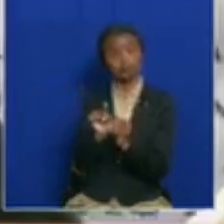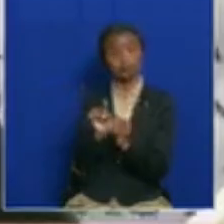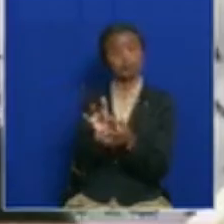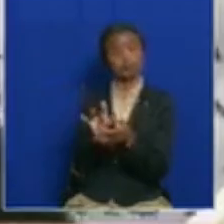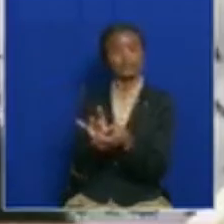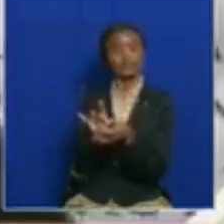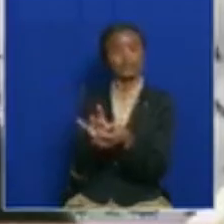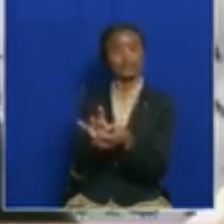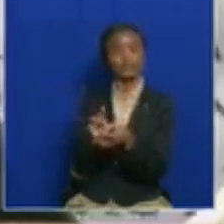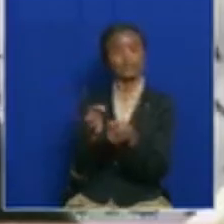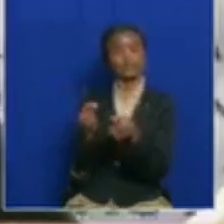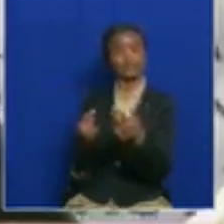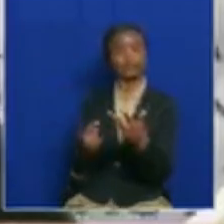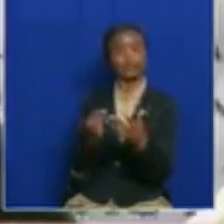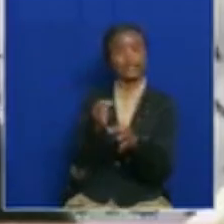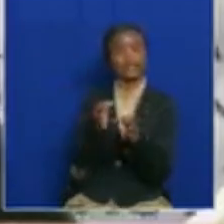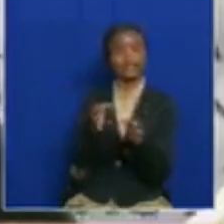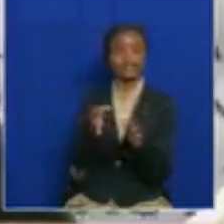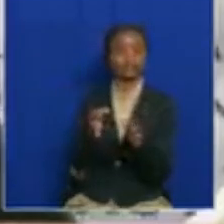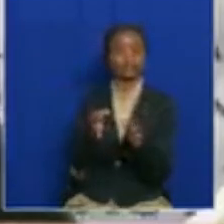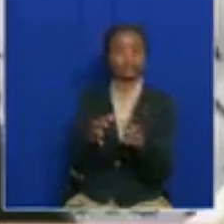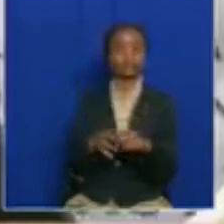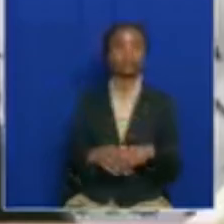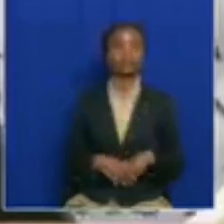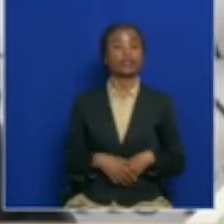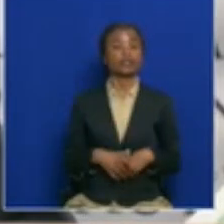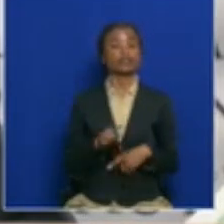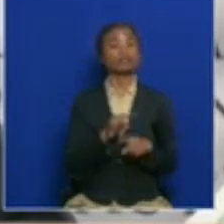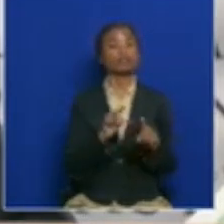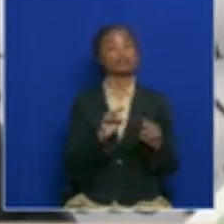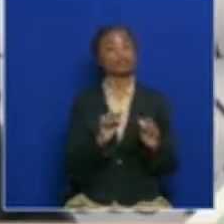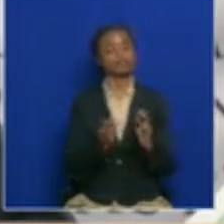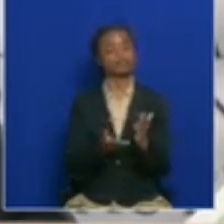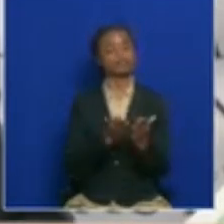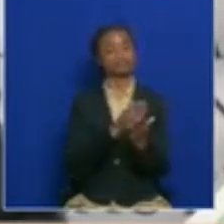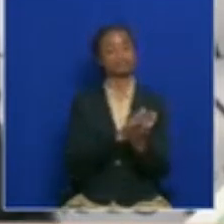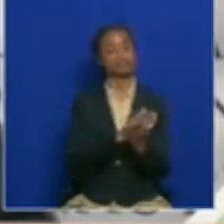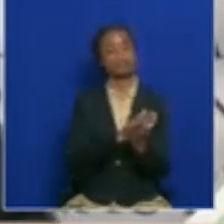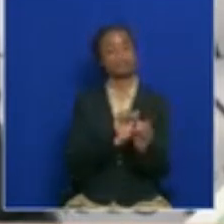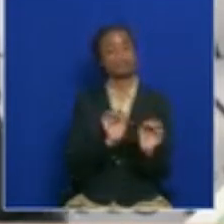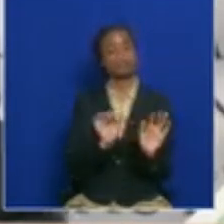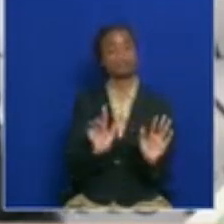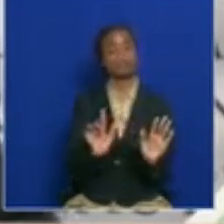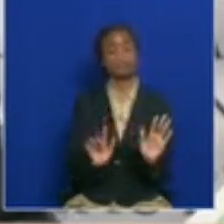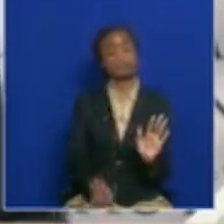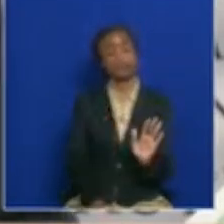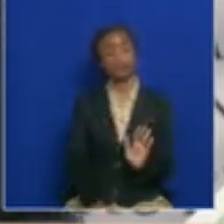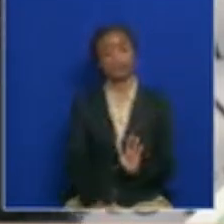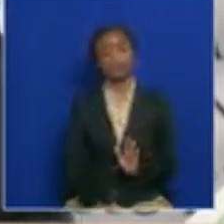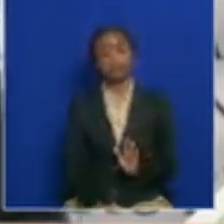go to page 7, though, I realize that